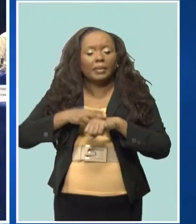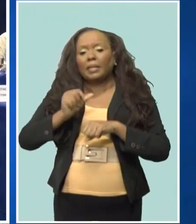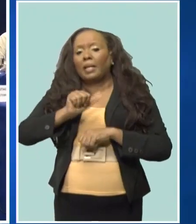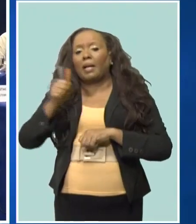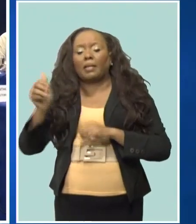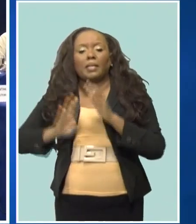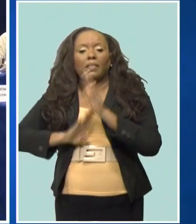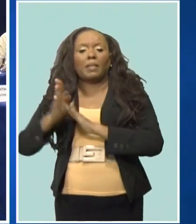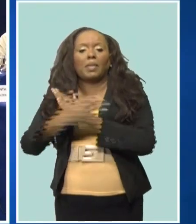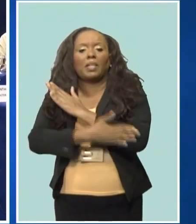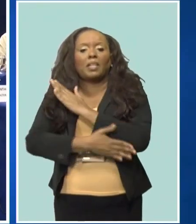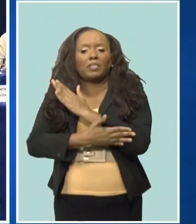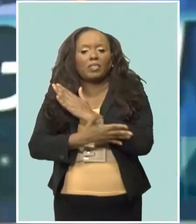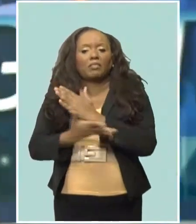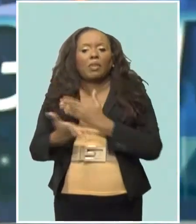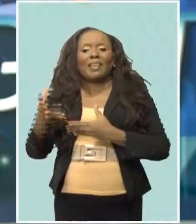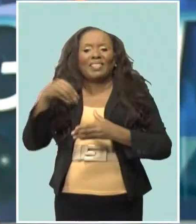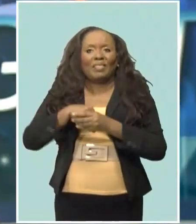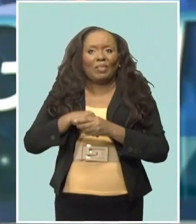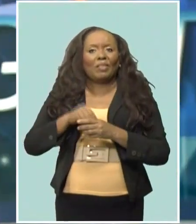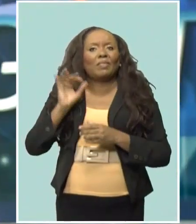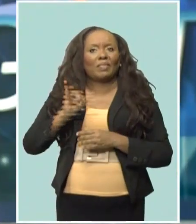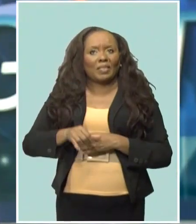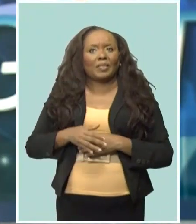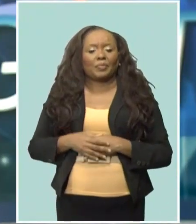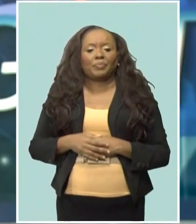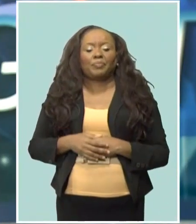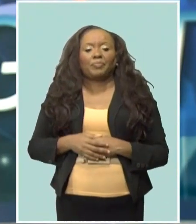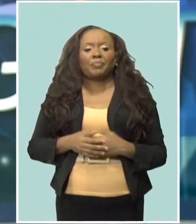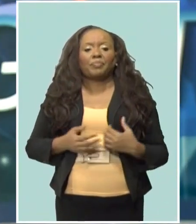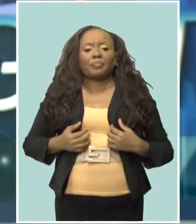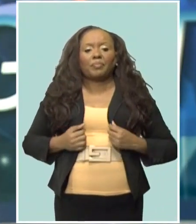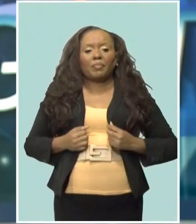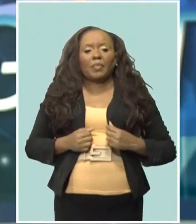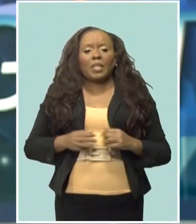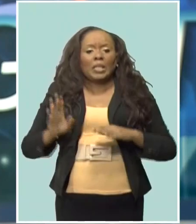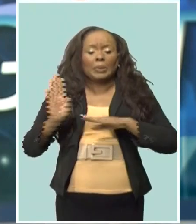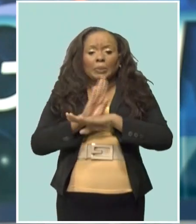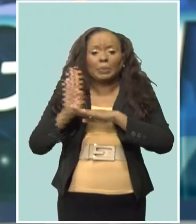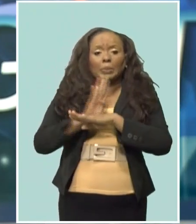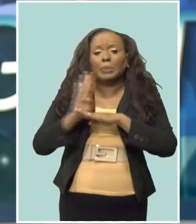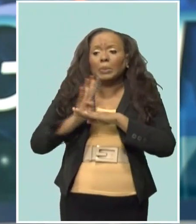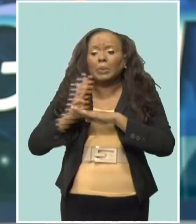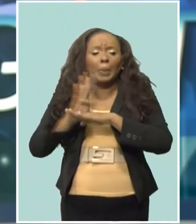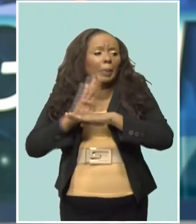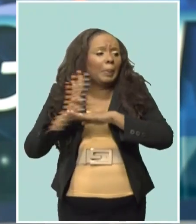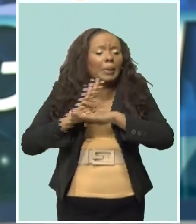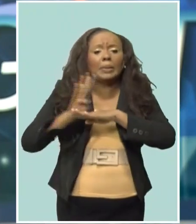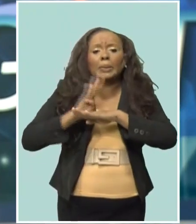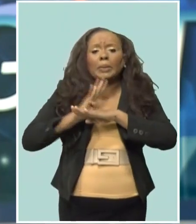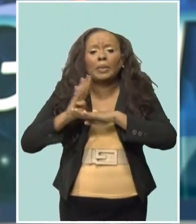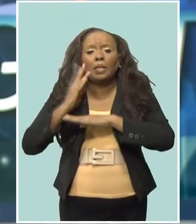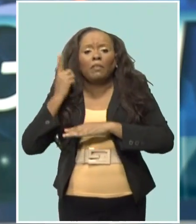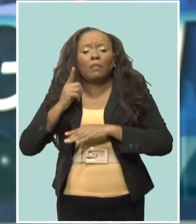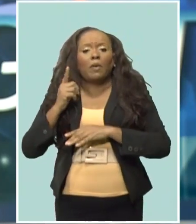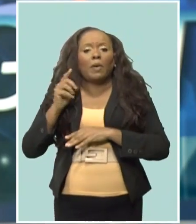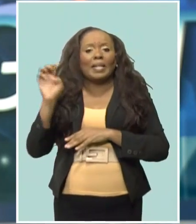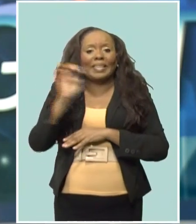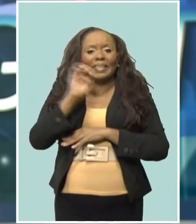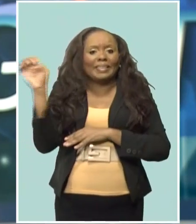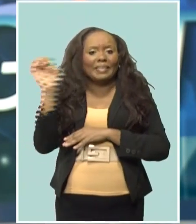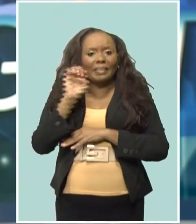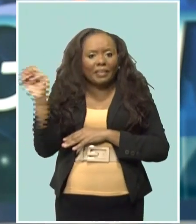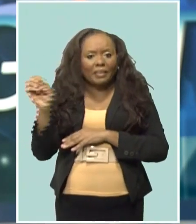Henry, CBC News. The usual hustle and bustle synonymous with Easter at fish markets is